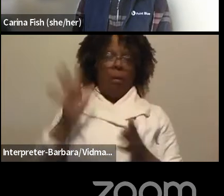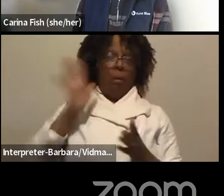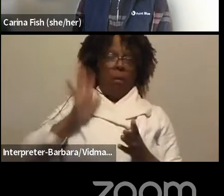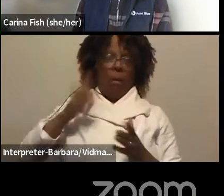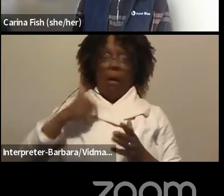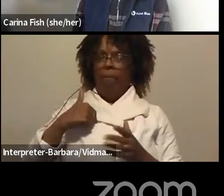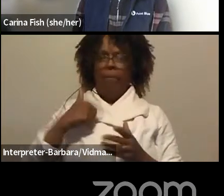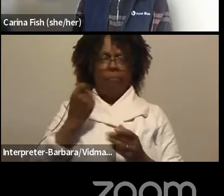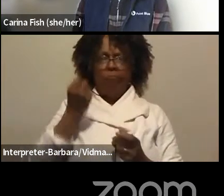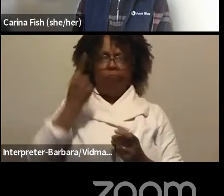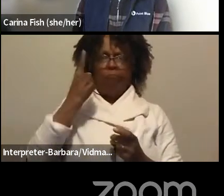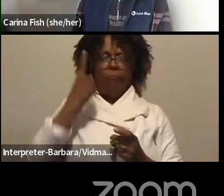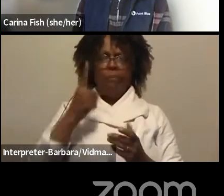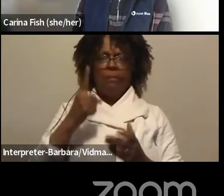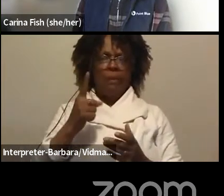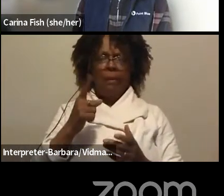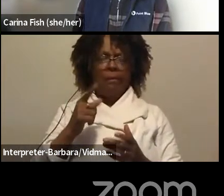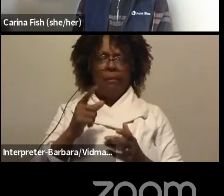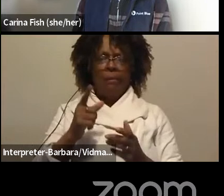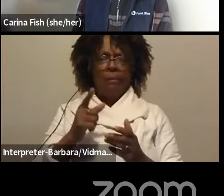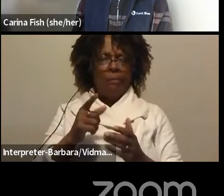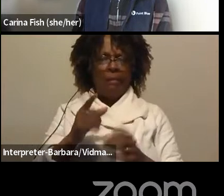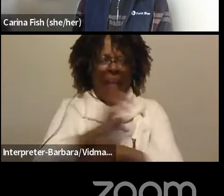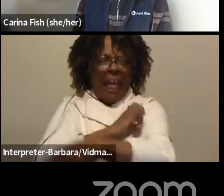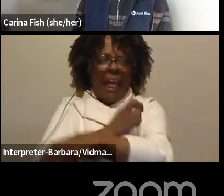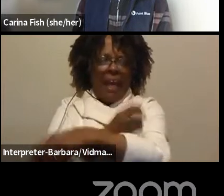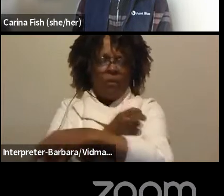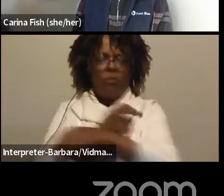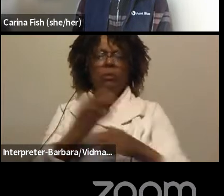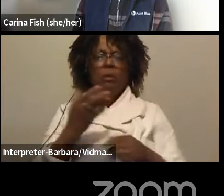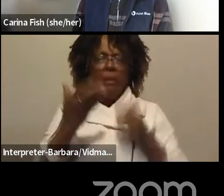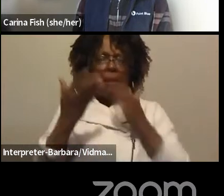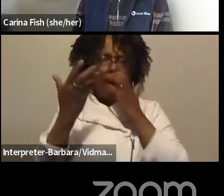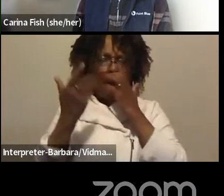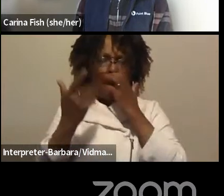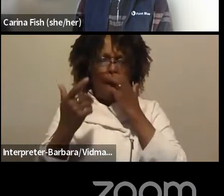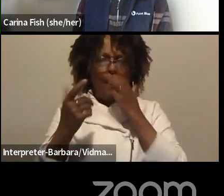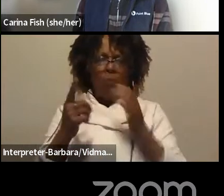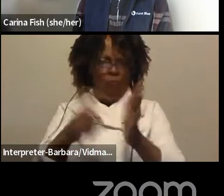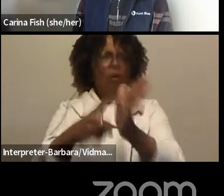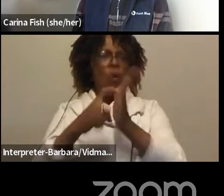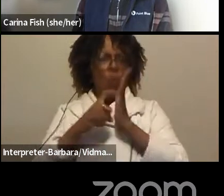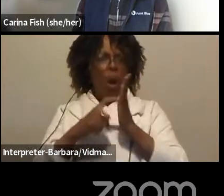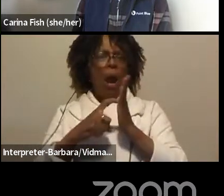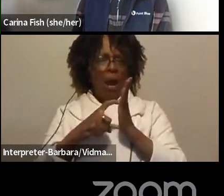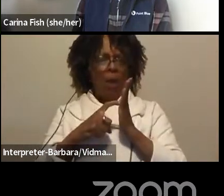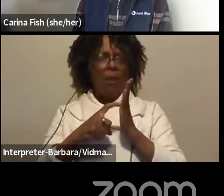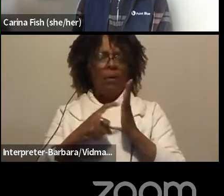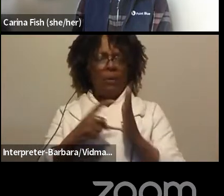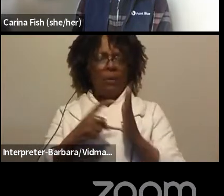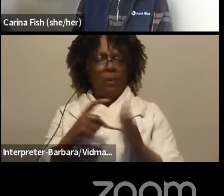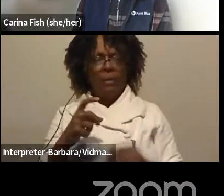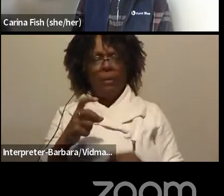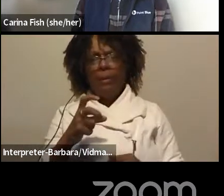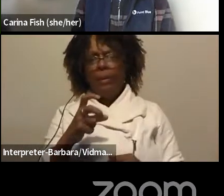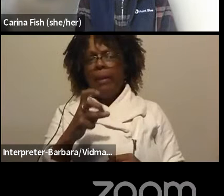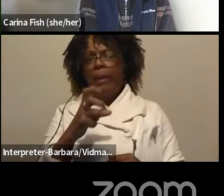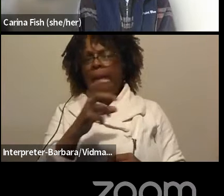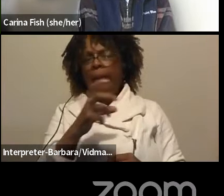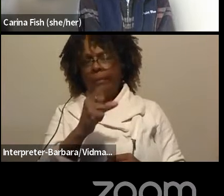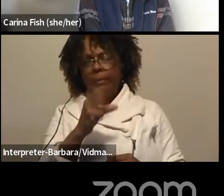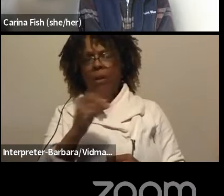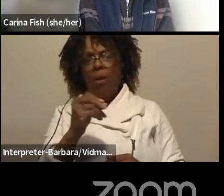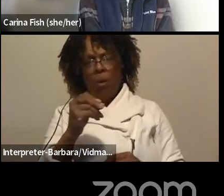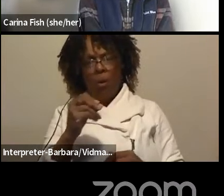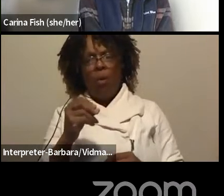all that I wanted to do, because I wanted to improve my department for Black grad students. That was the overall idea that I had